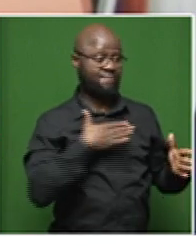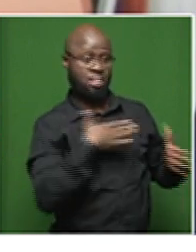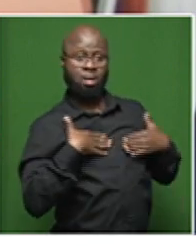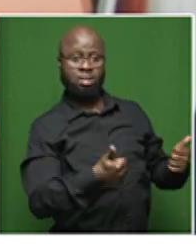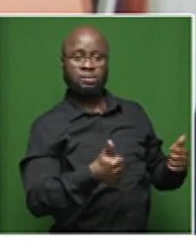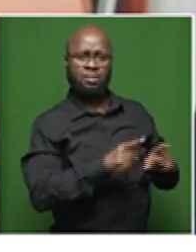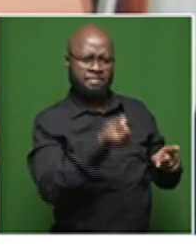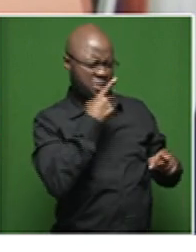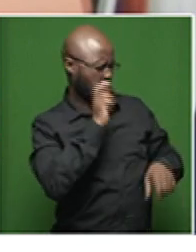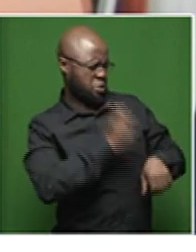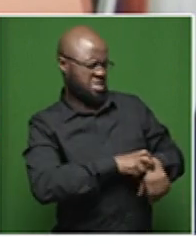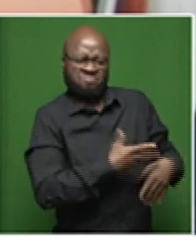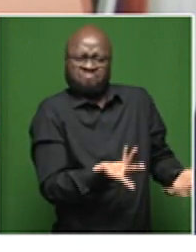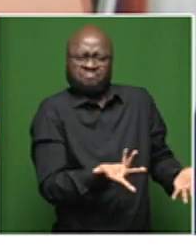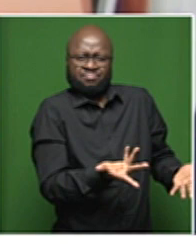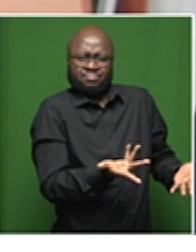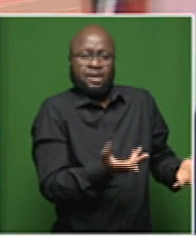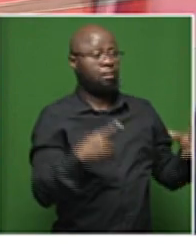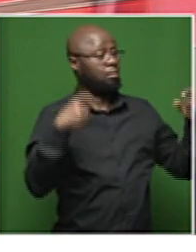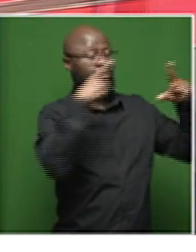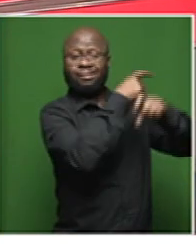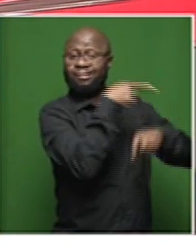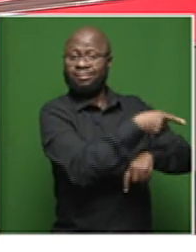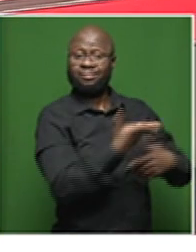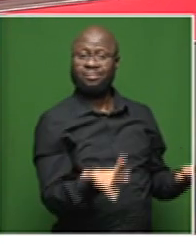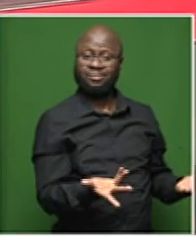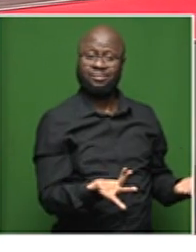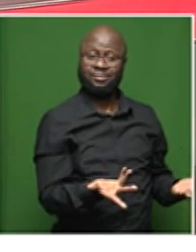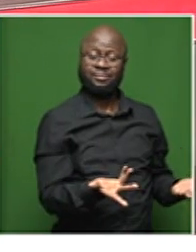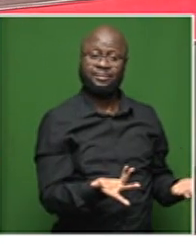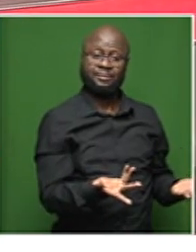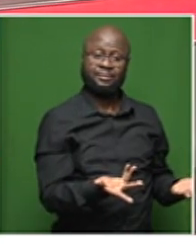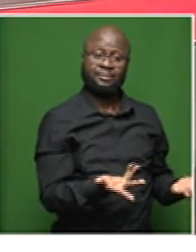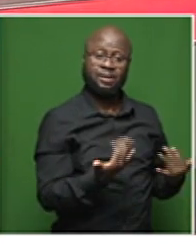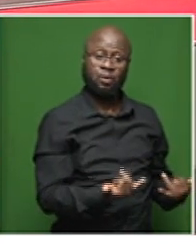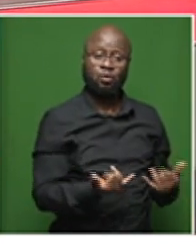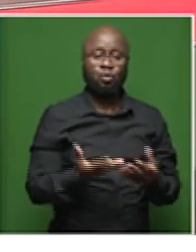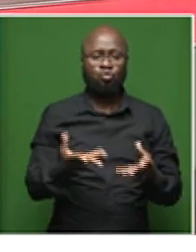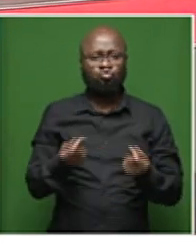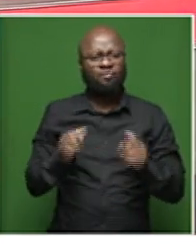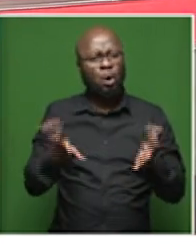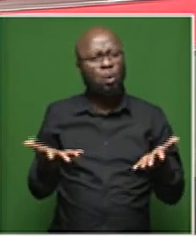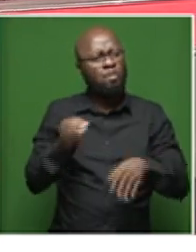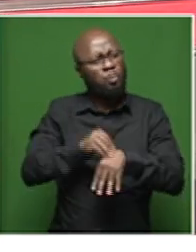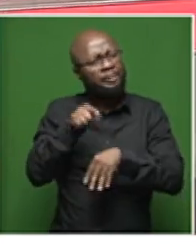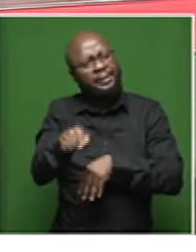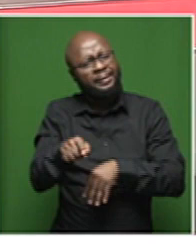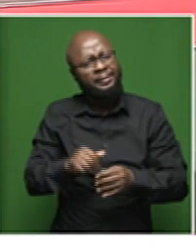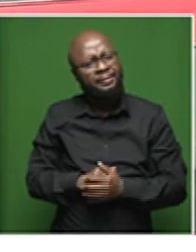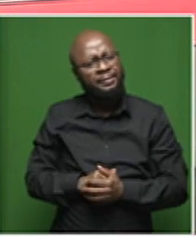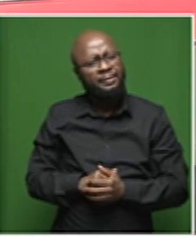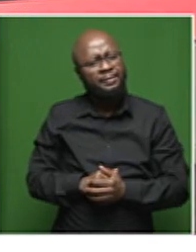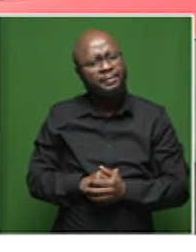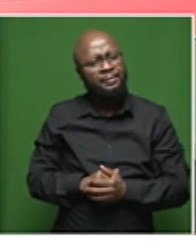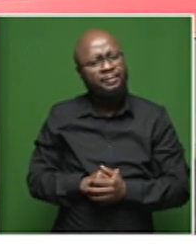get complications quite early. So what is the solution to all of this with respect to finding the people that actually have